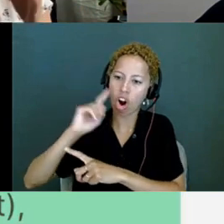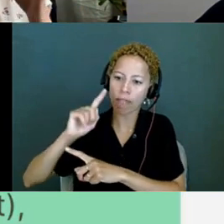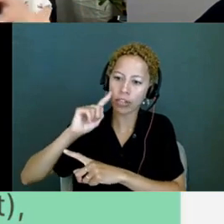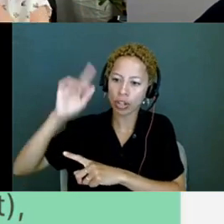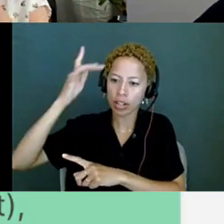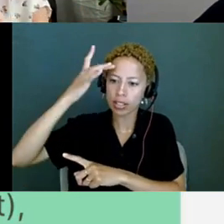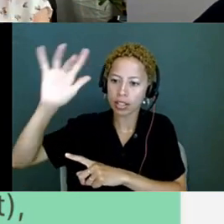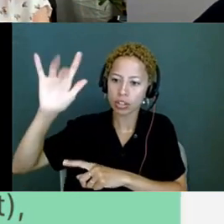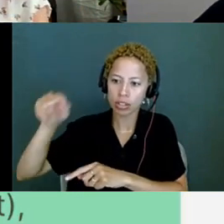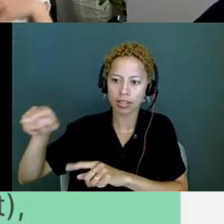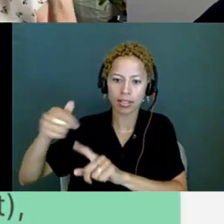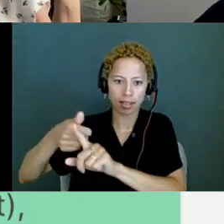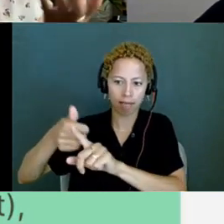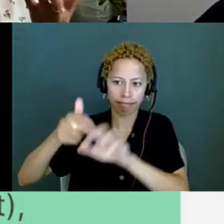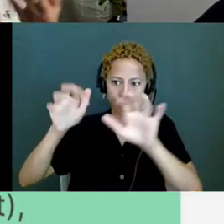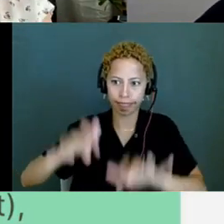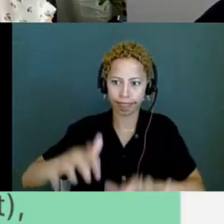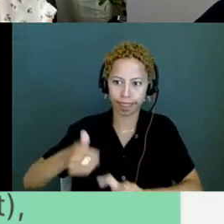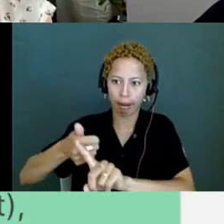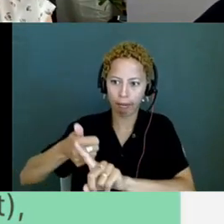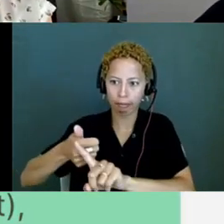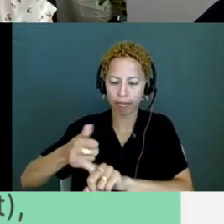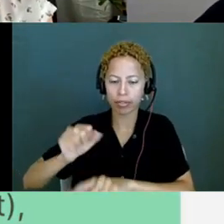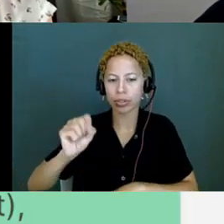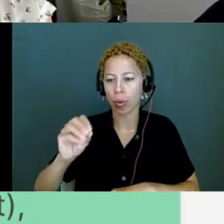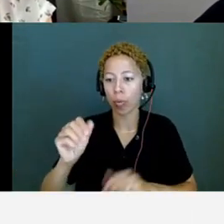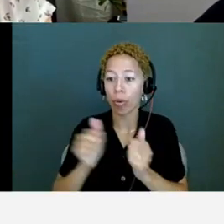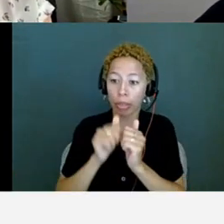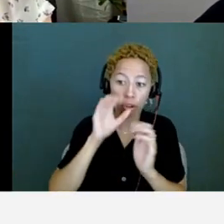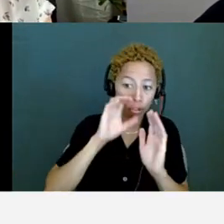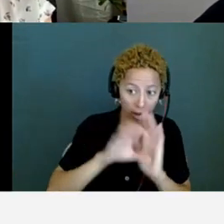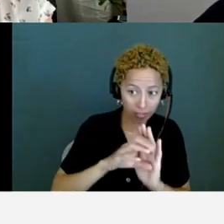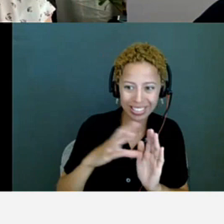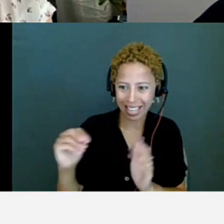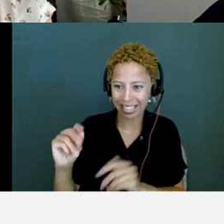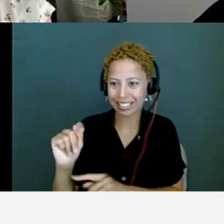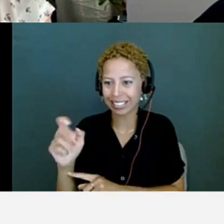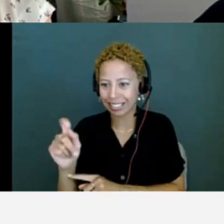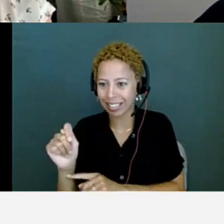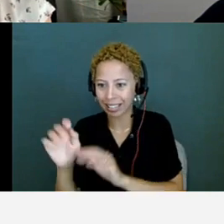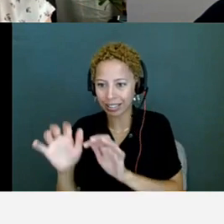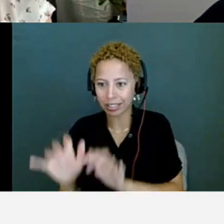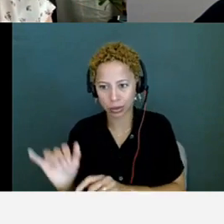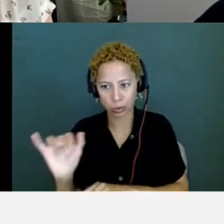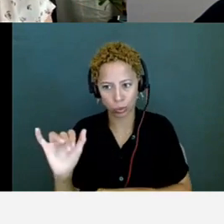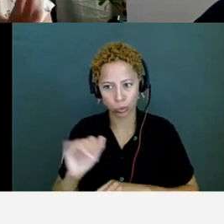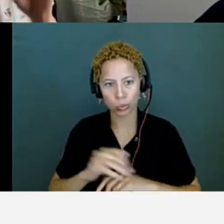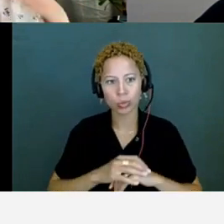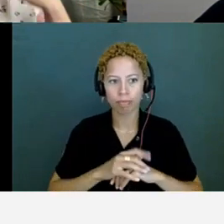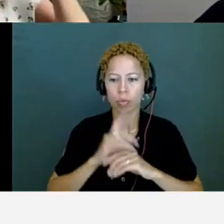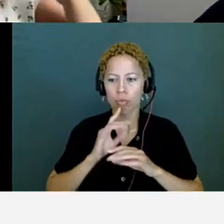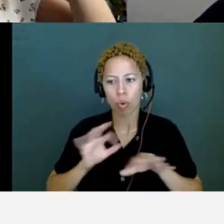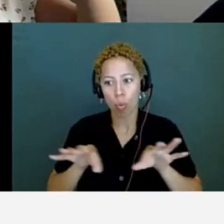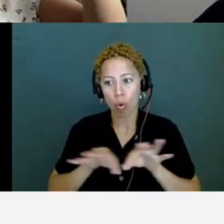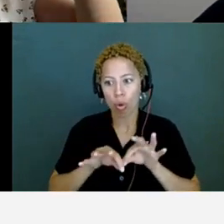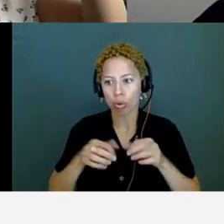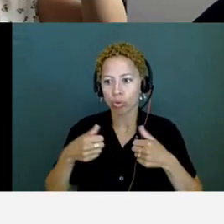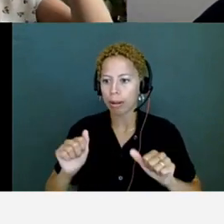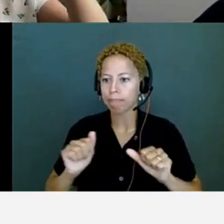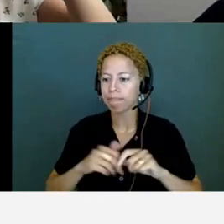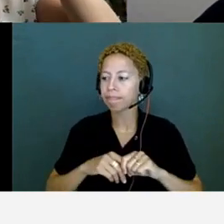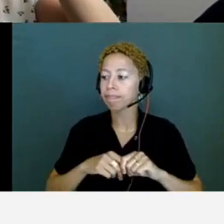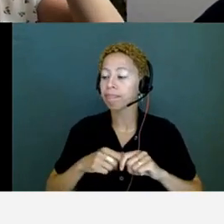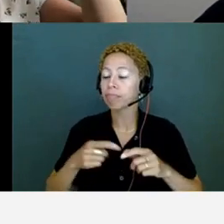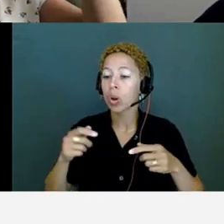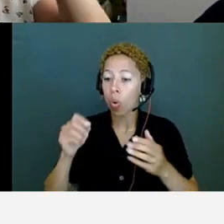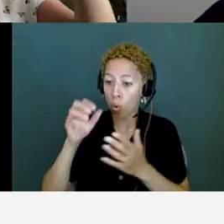you, not only with the graphics, but also with the text you're developing. So really worth to try as well. And then as you're writing your